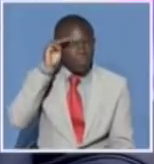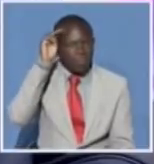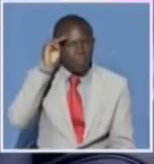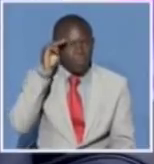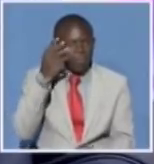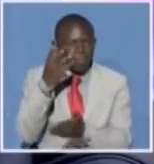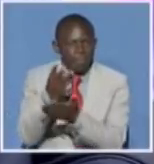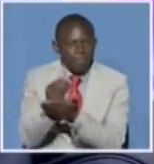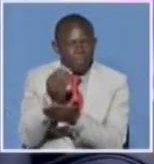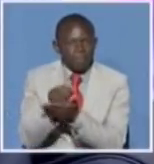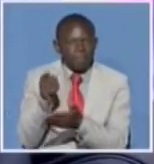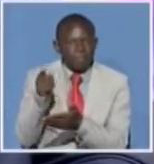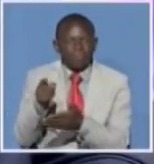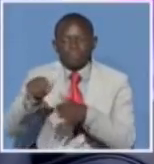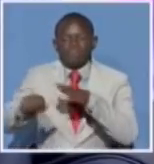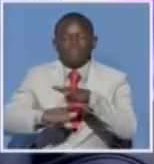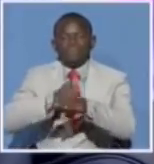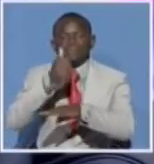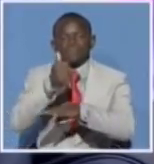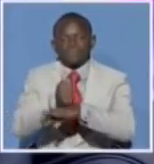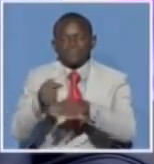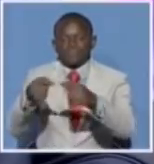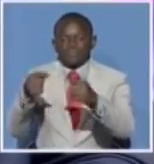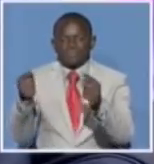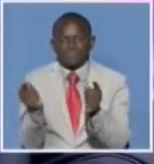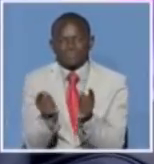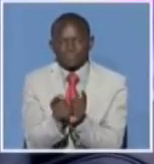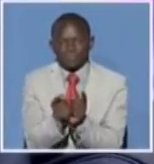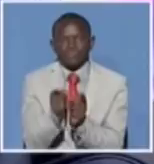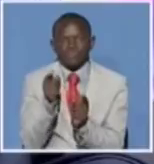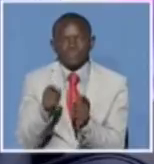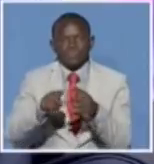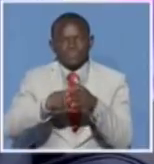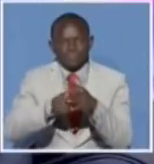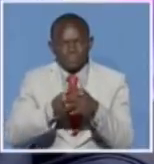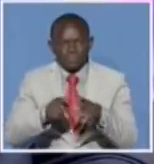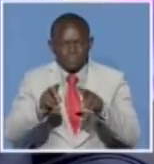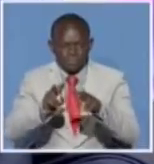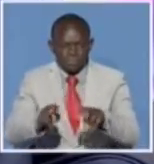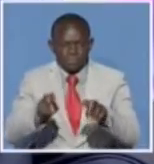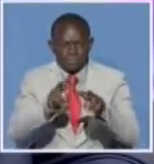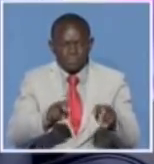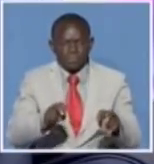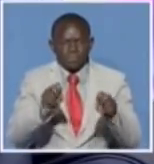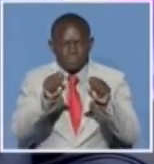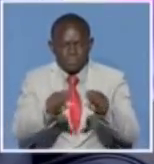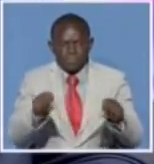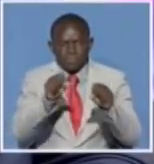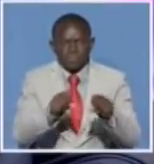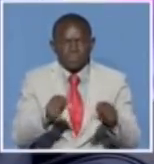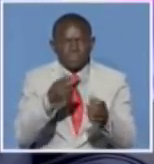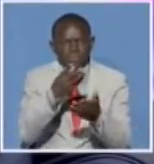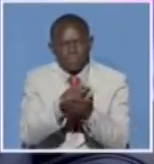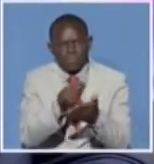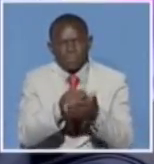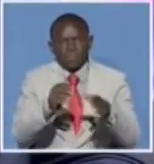have to state here so that you understand, from where I'm coming from, in the sense that